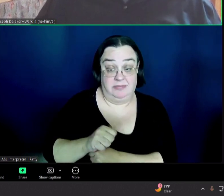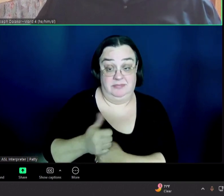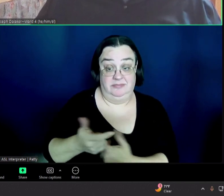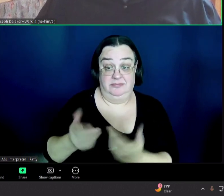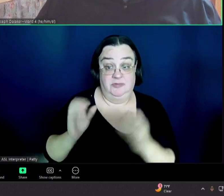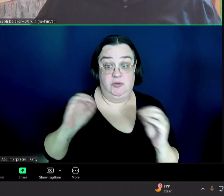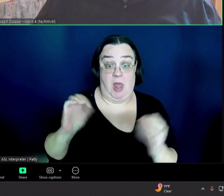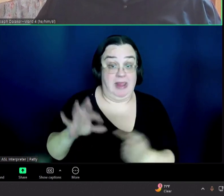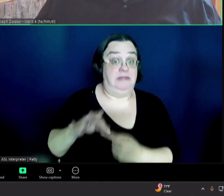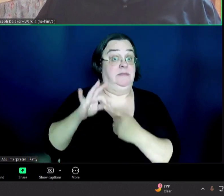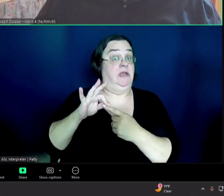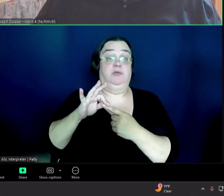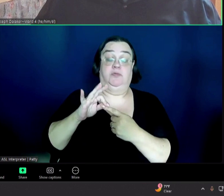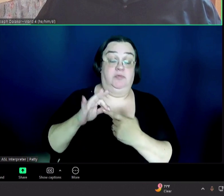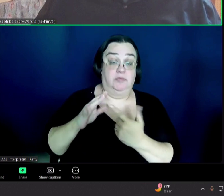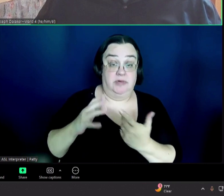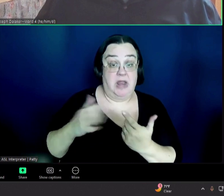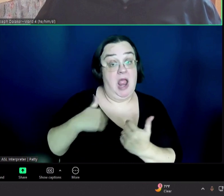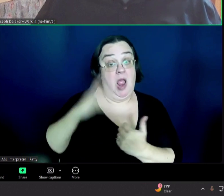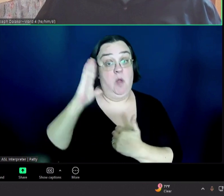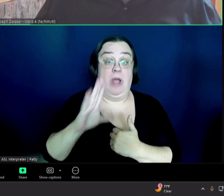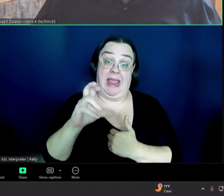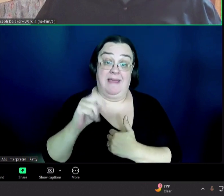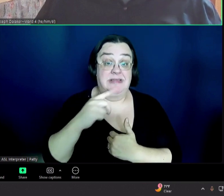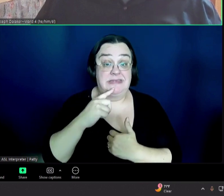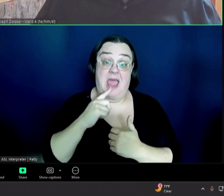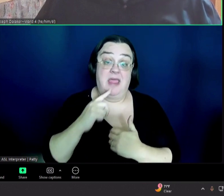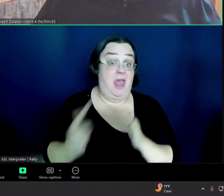unceremoniously, I would even say illegally.